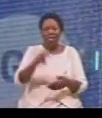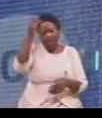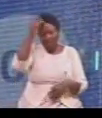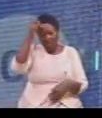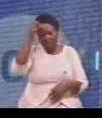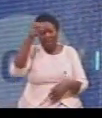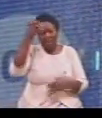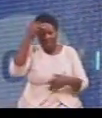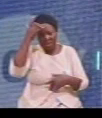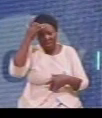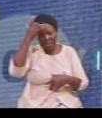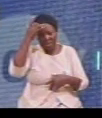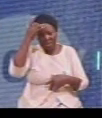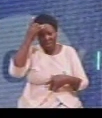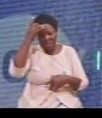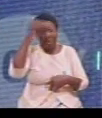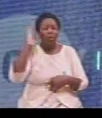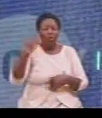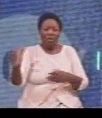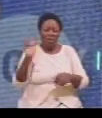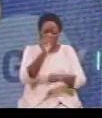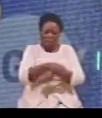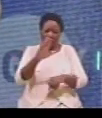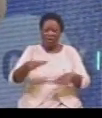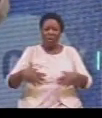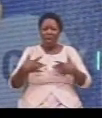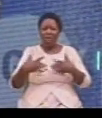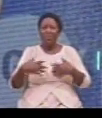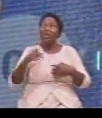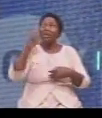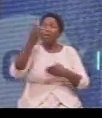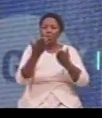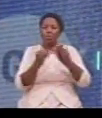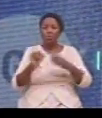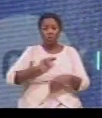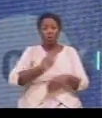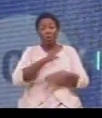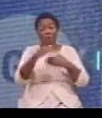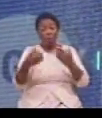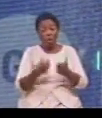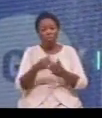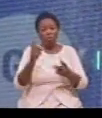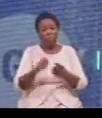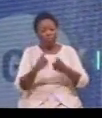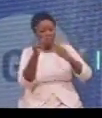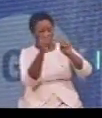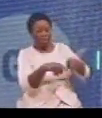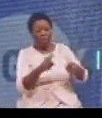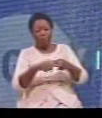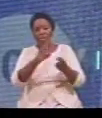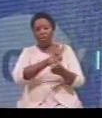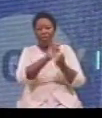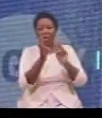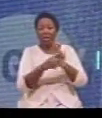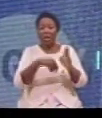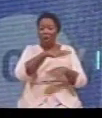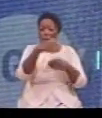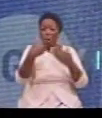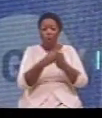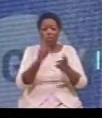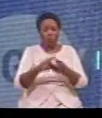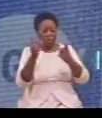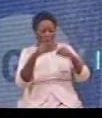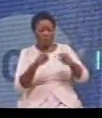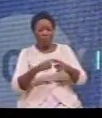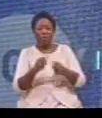Satan, sickness, sin will conquer your life. He wants all to come to repentance, all to come